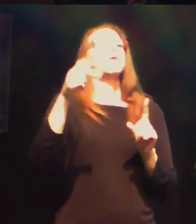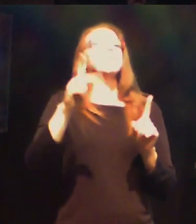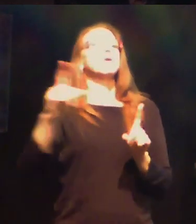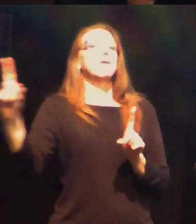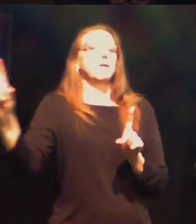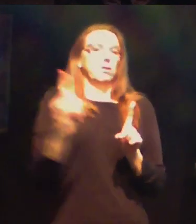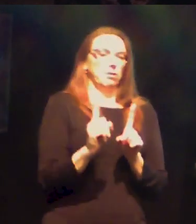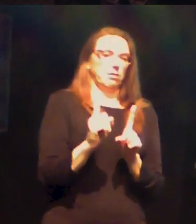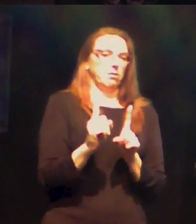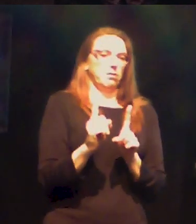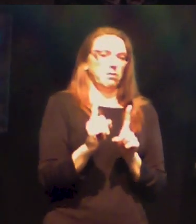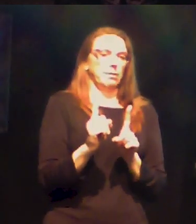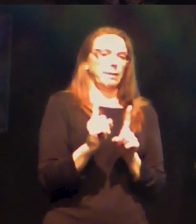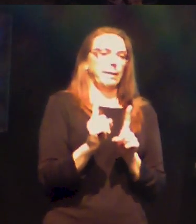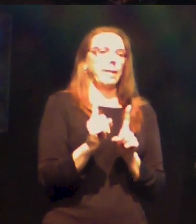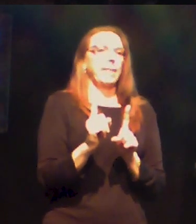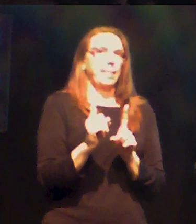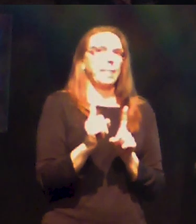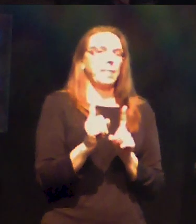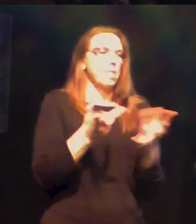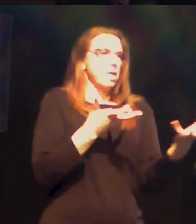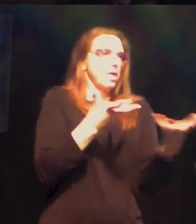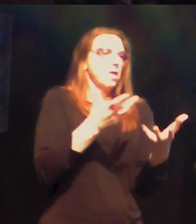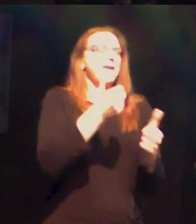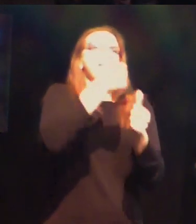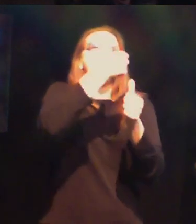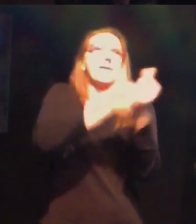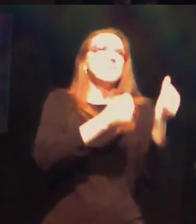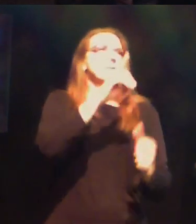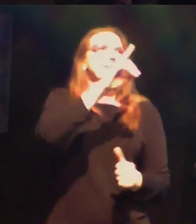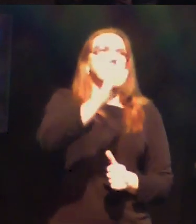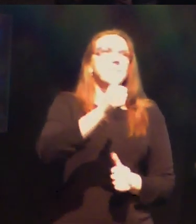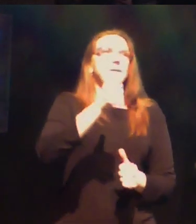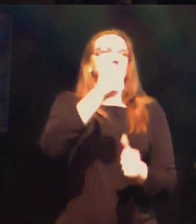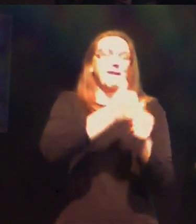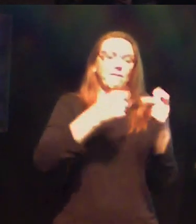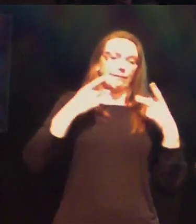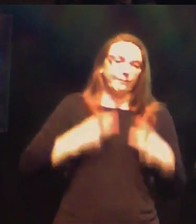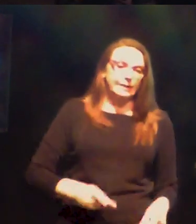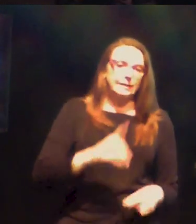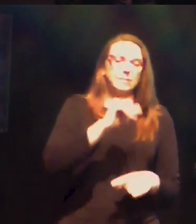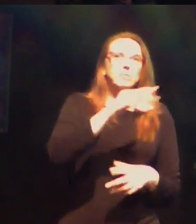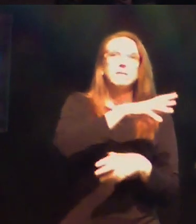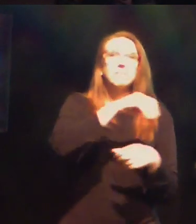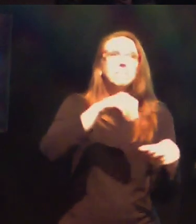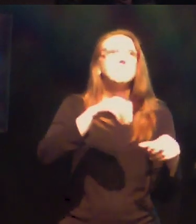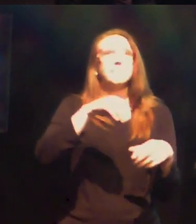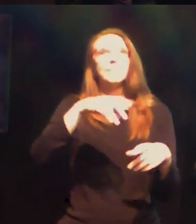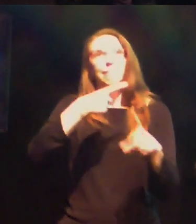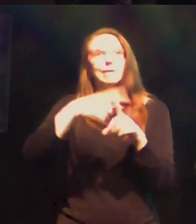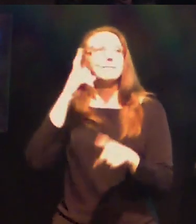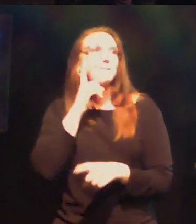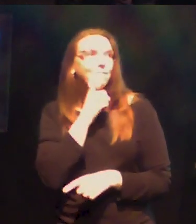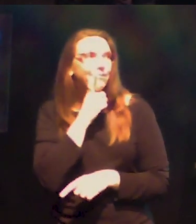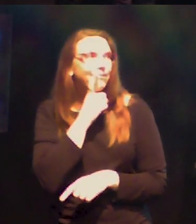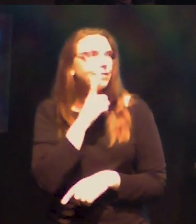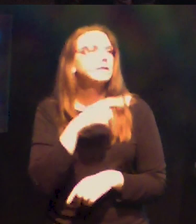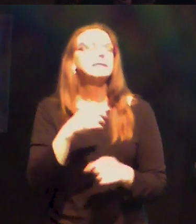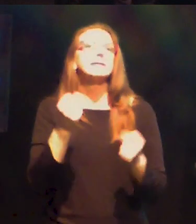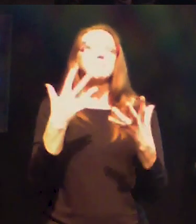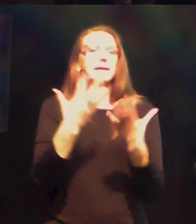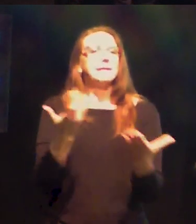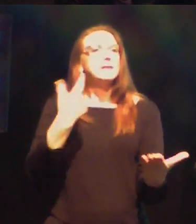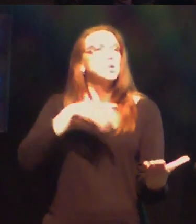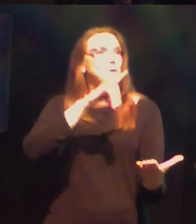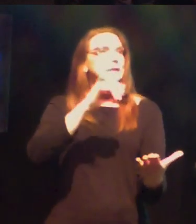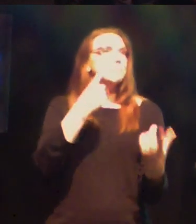me. I was dealing with every disability, every physical disability, including deafness. And there were a lot of things that we